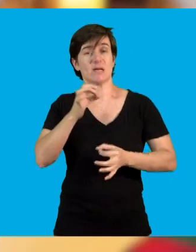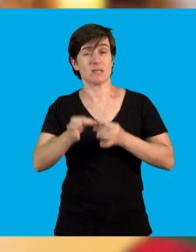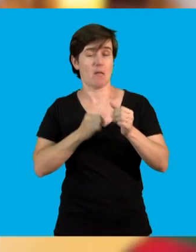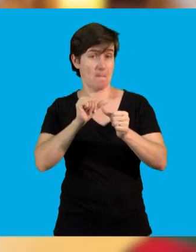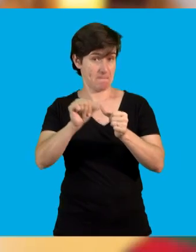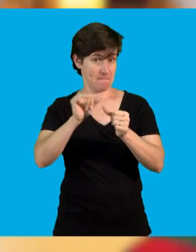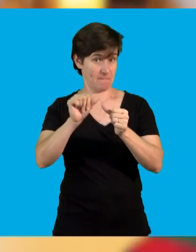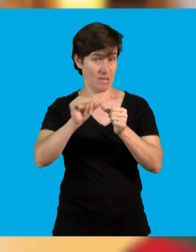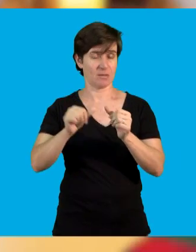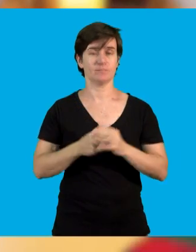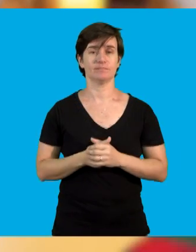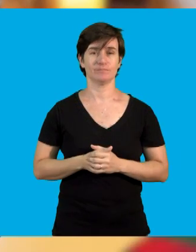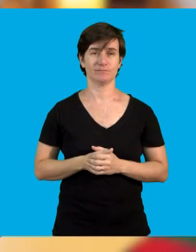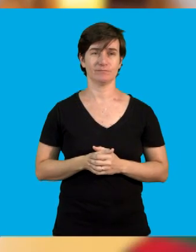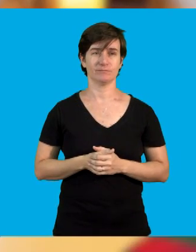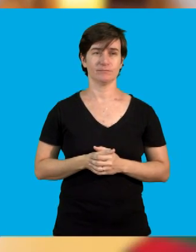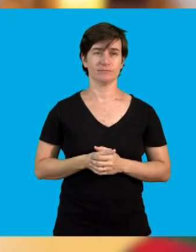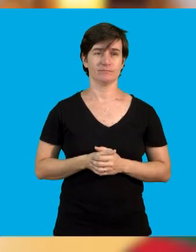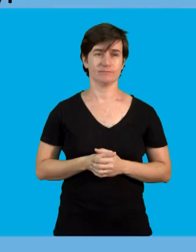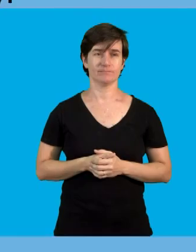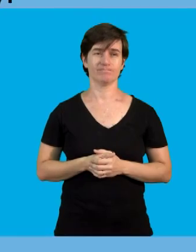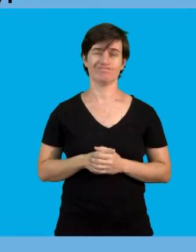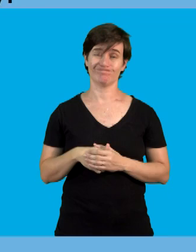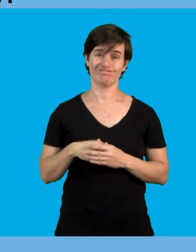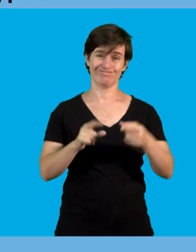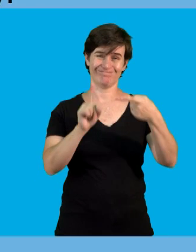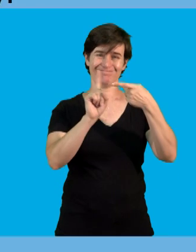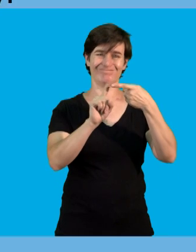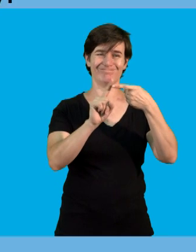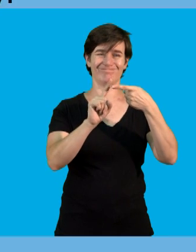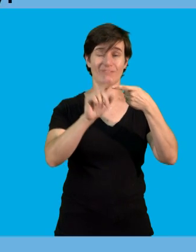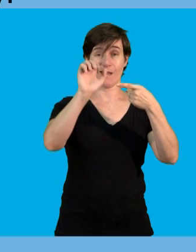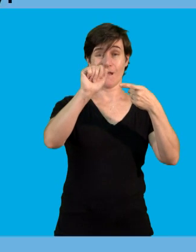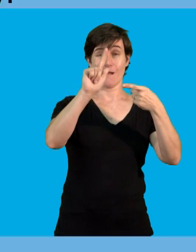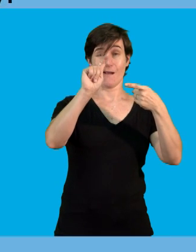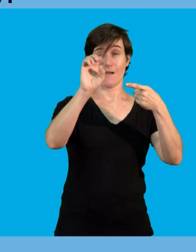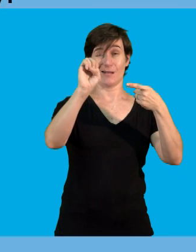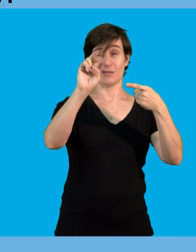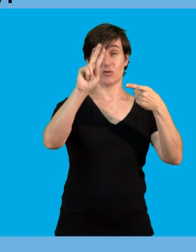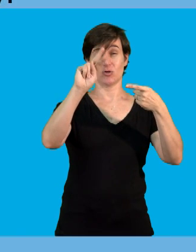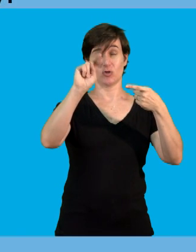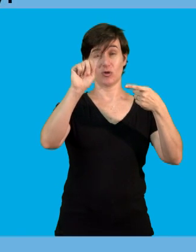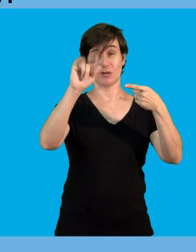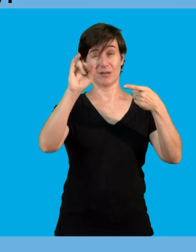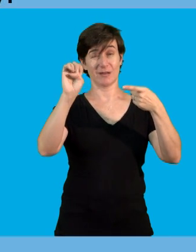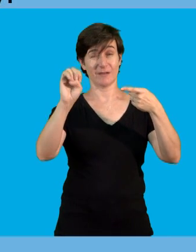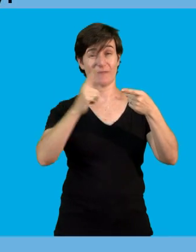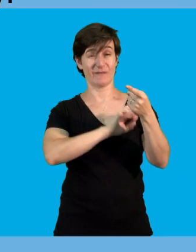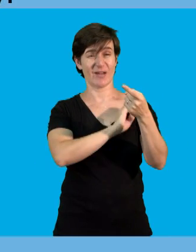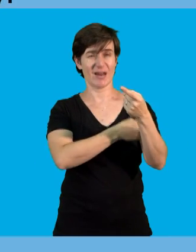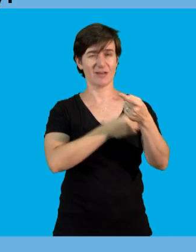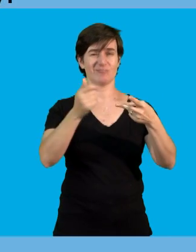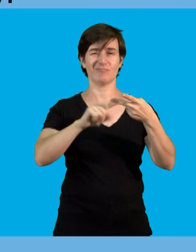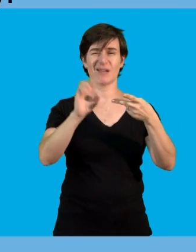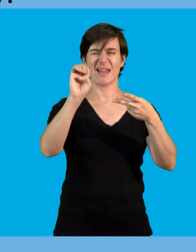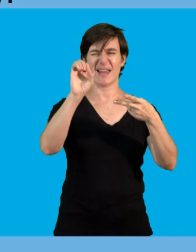when we are talking about the generation of electricity. So we're going to be using words such as alternative energy, we're going to be using words such